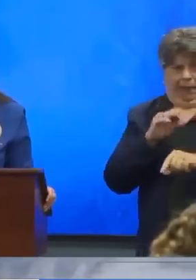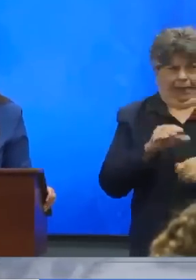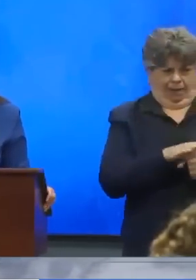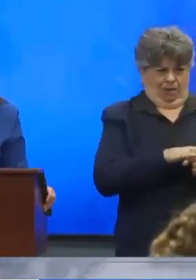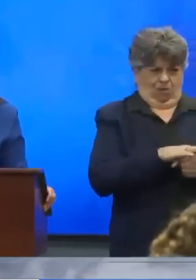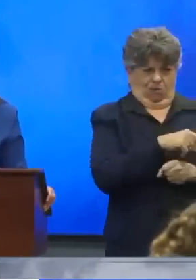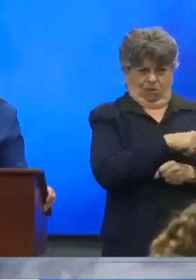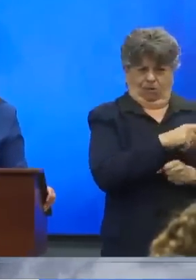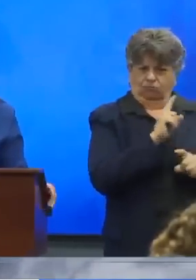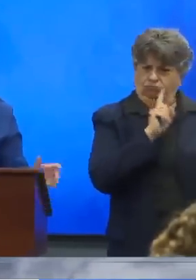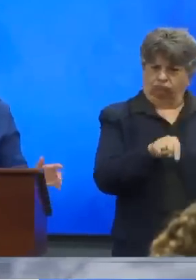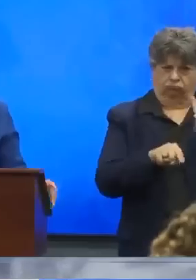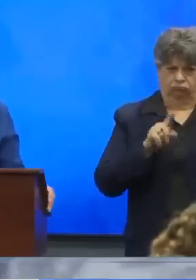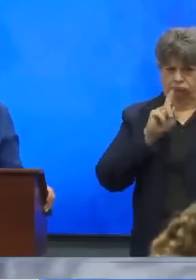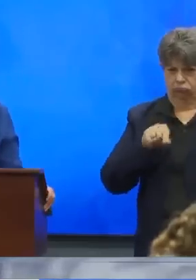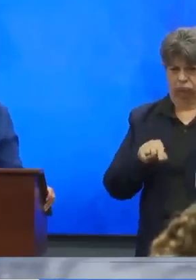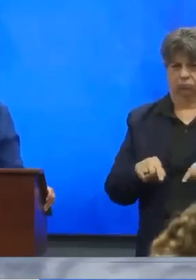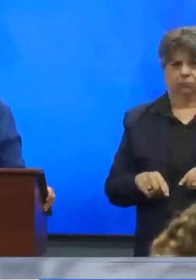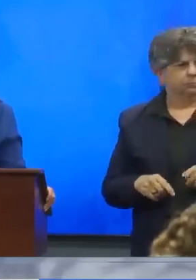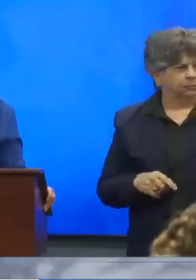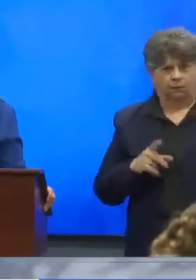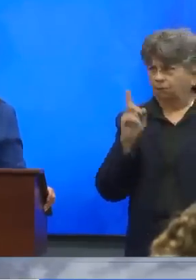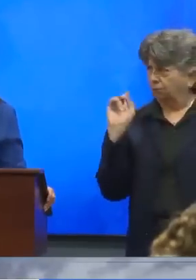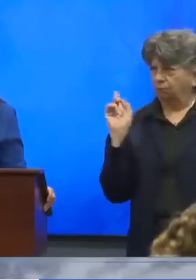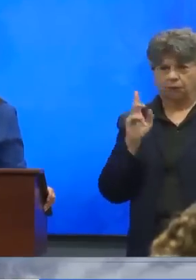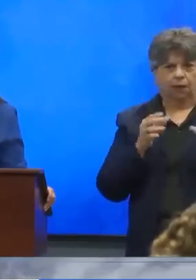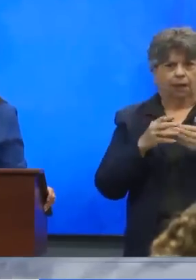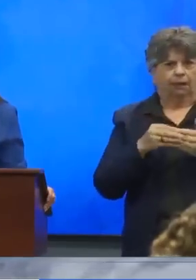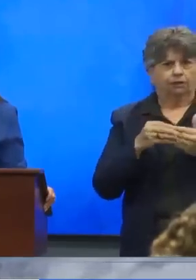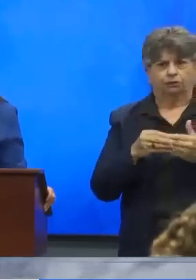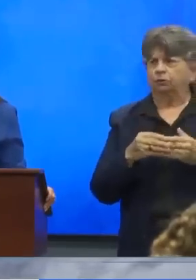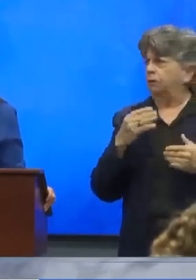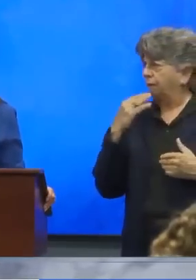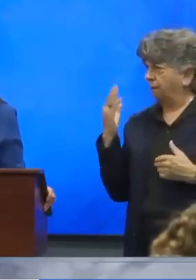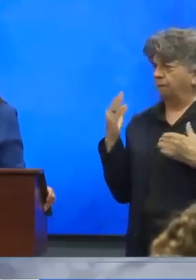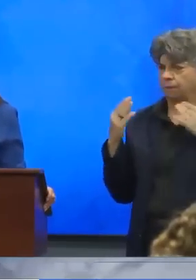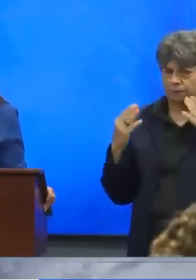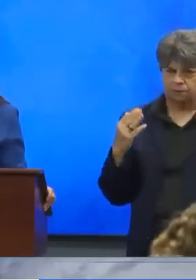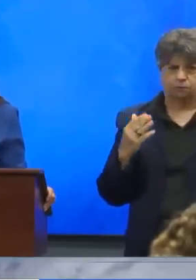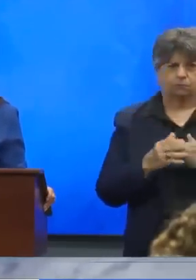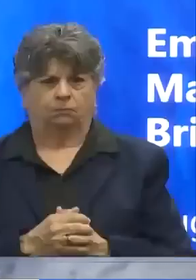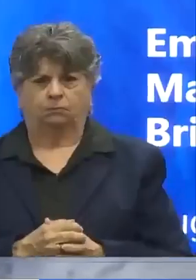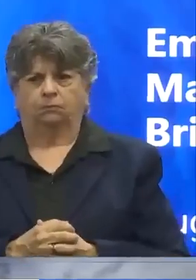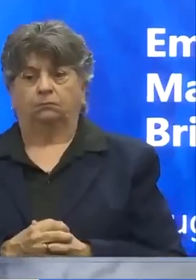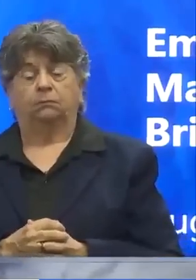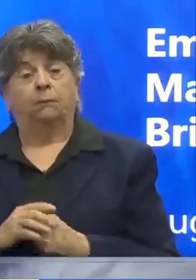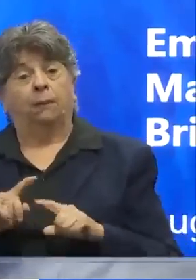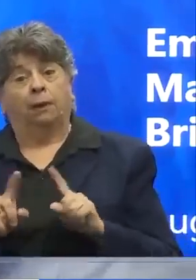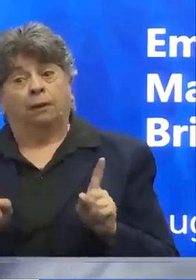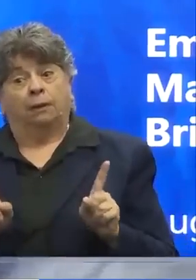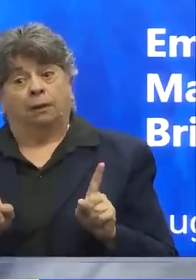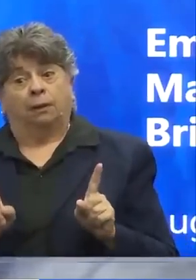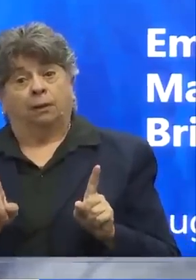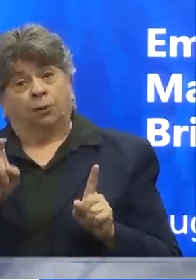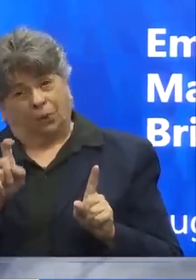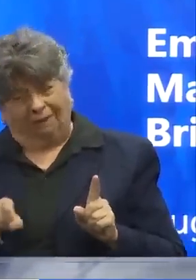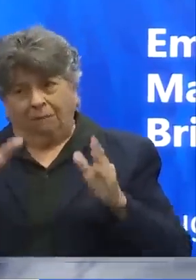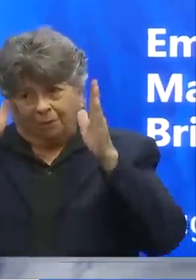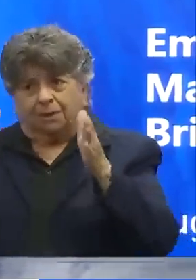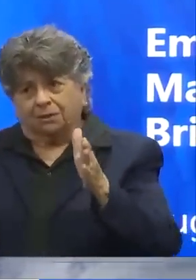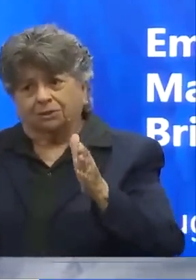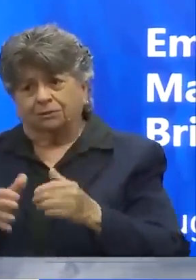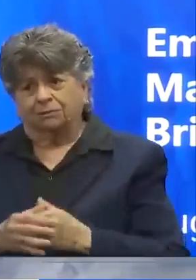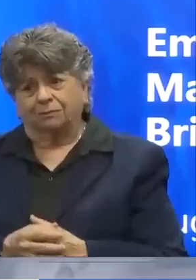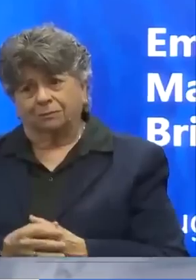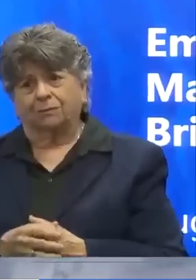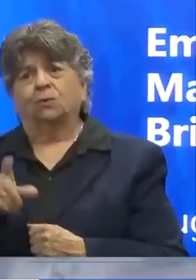Governor DeSantis and Kevin Guthrie down to our county leadership, but we all need to pay attention, make sure we're prepared,